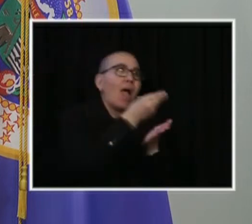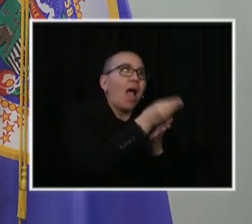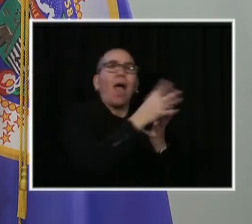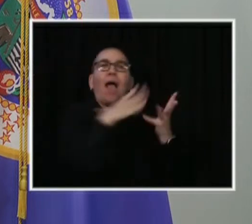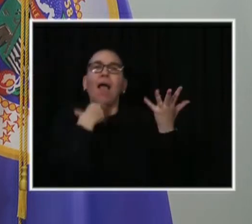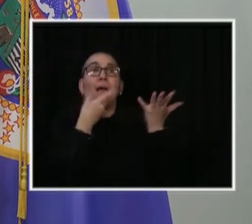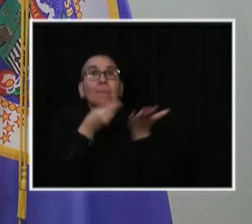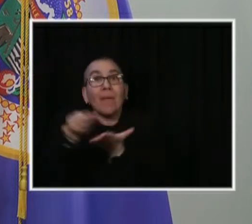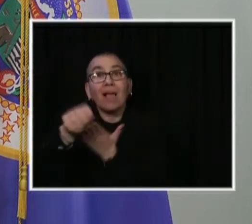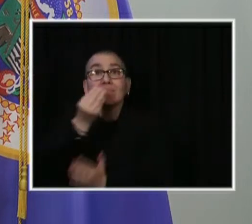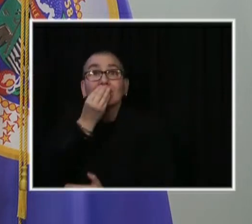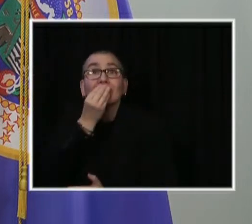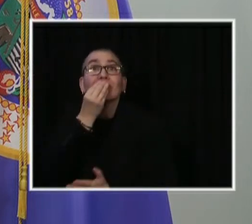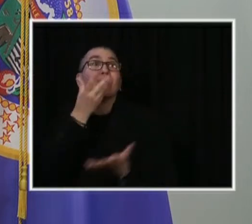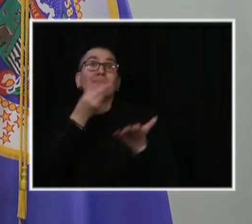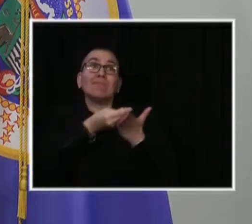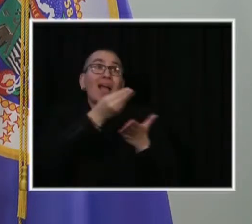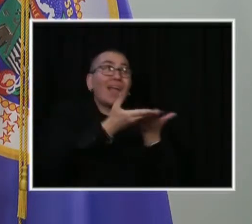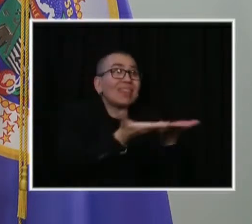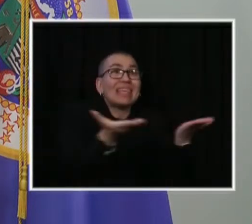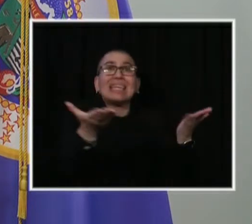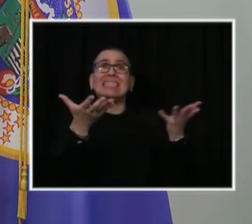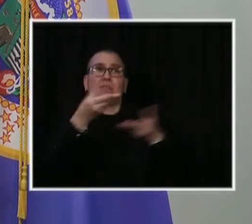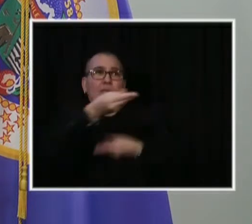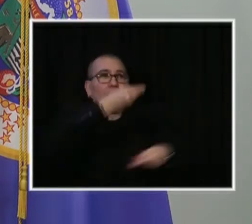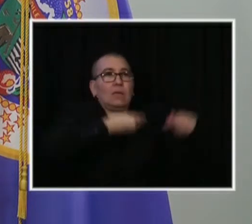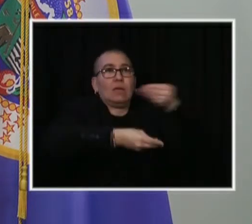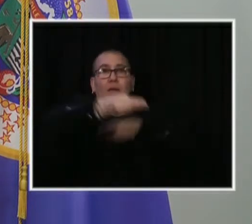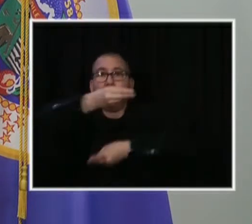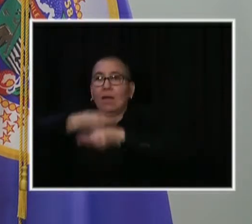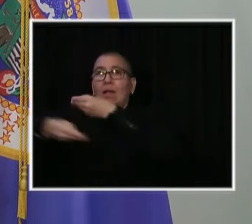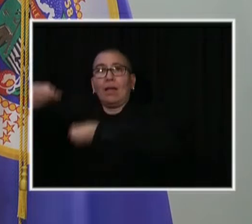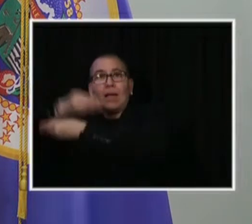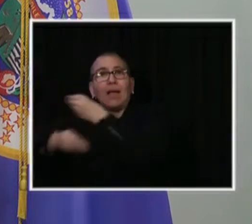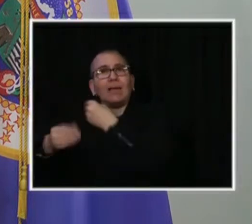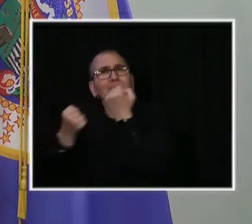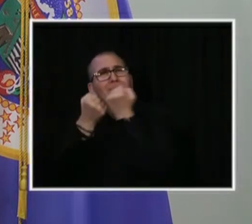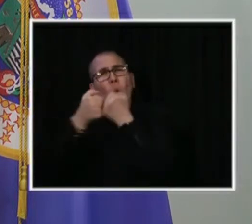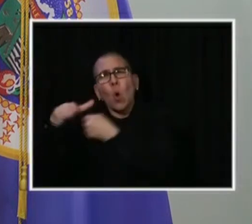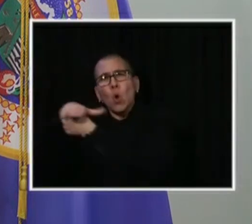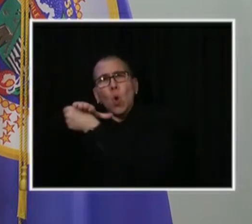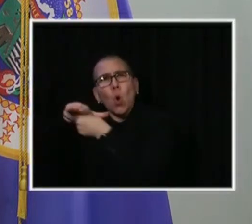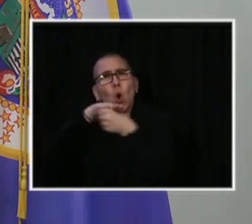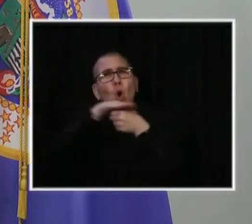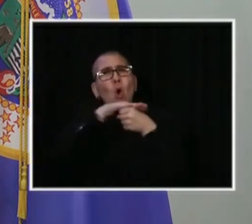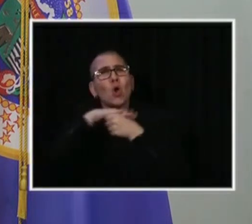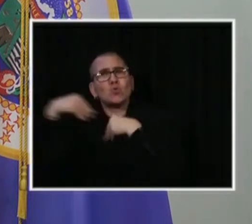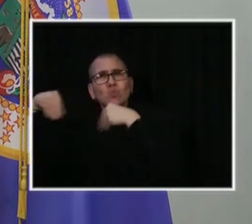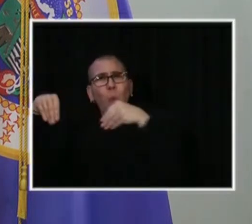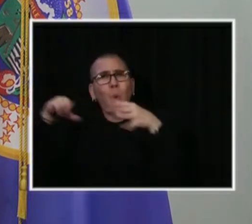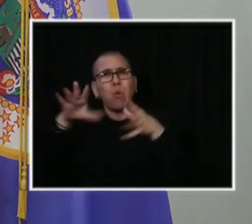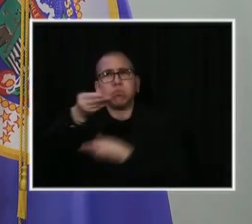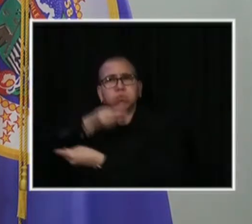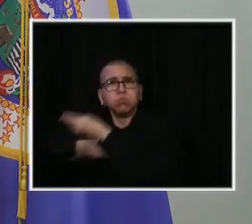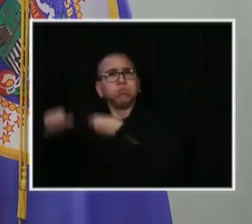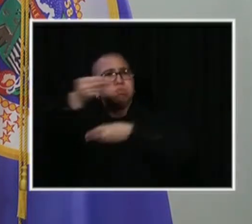games, spend money at those local businesses that you want to see continue into the future. It's critical for the future of our economy that we all